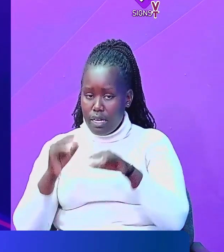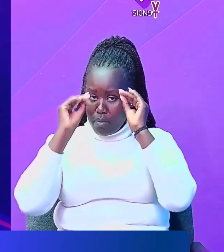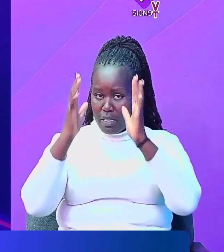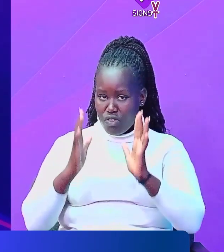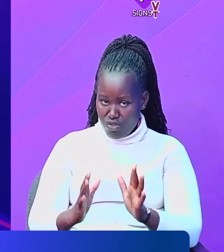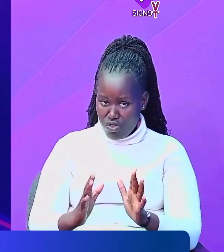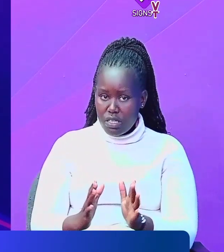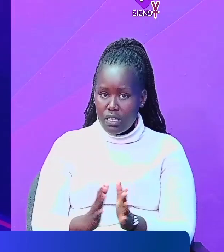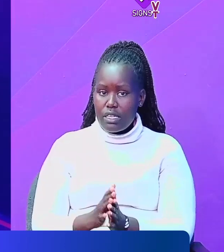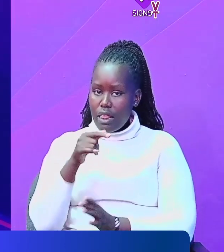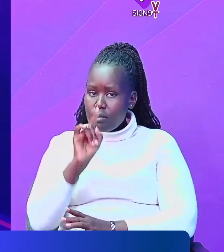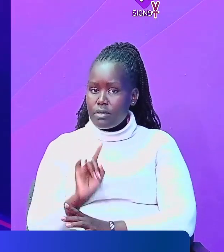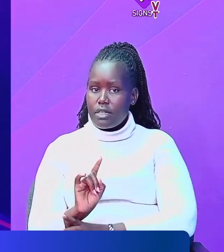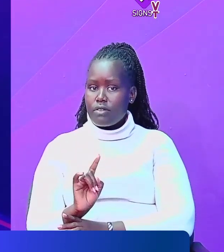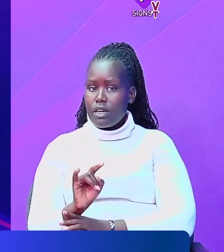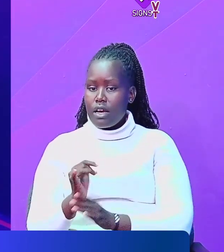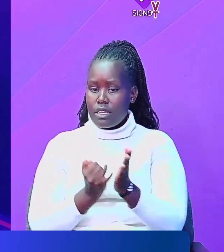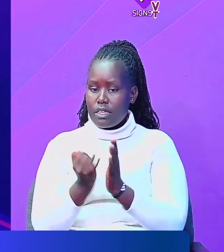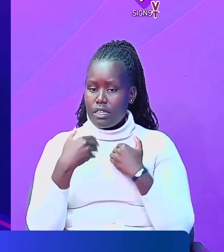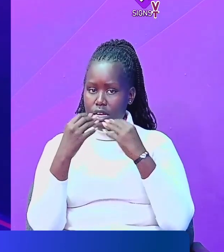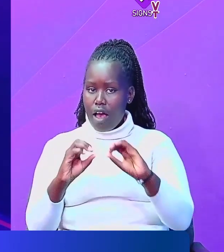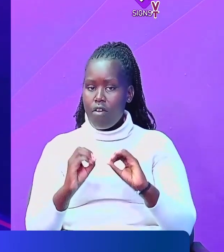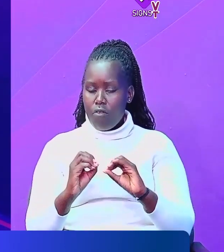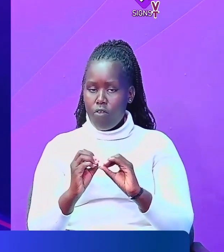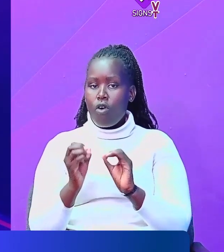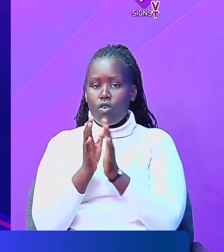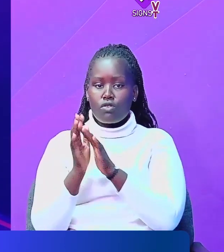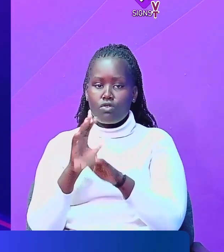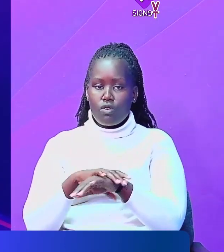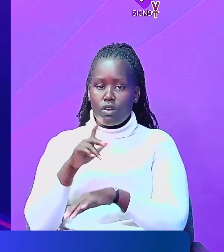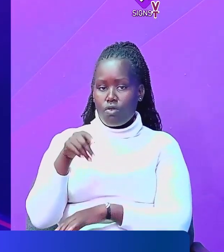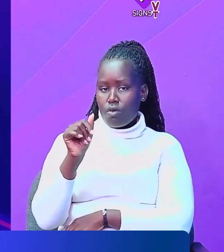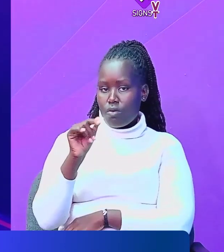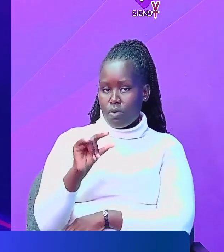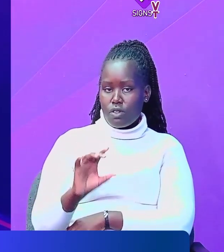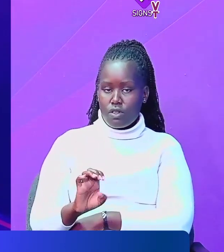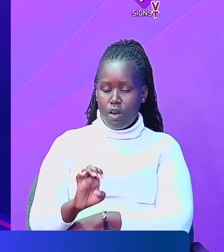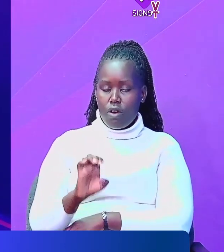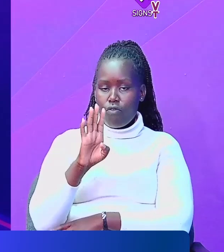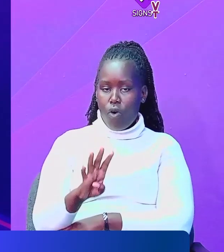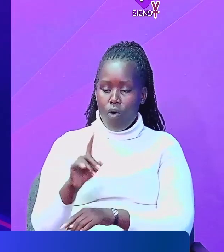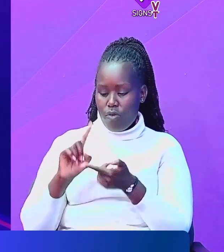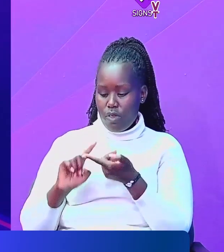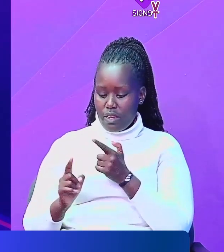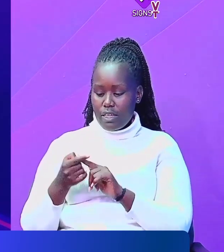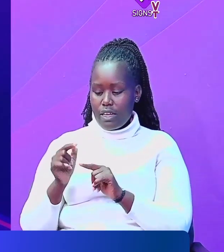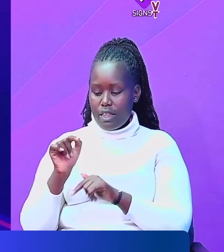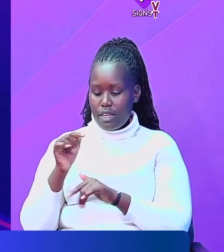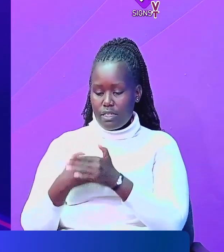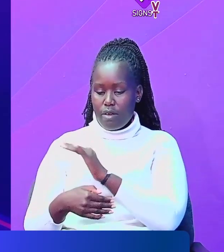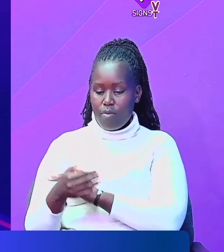under siege? That is a story that you'll find on page 4 of the Standard this morning.